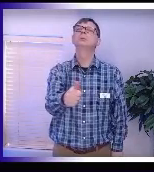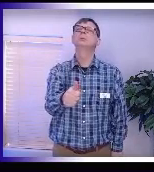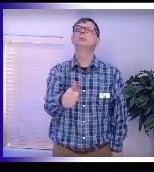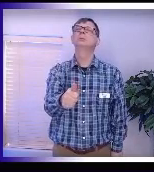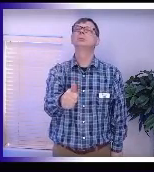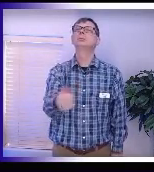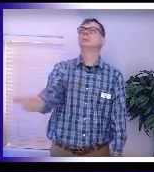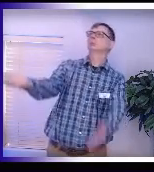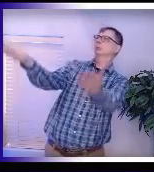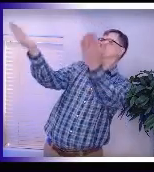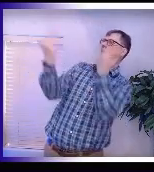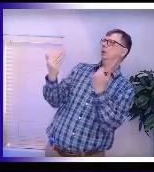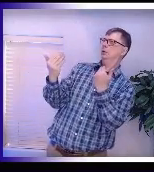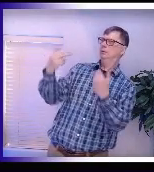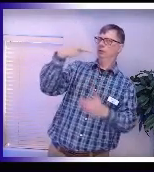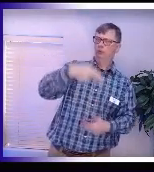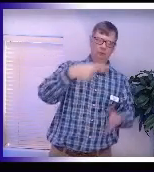shall come from this.